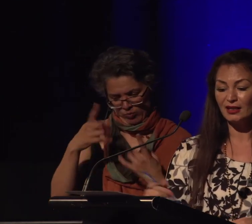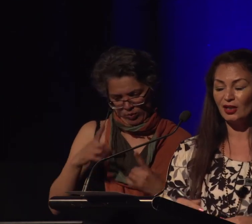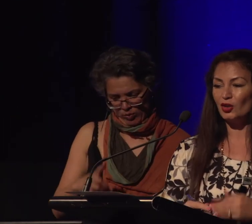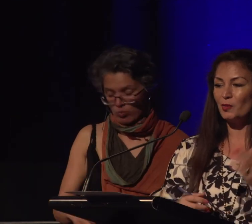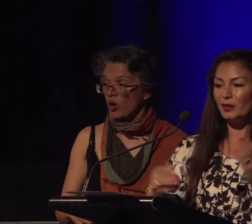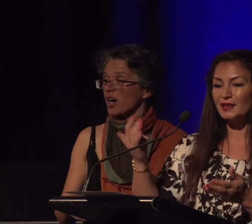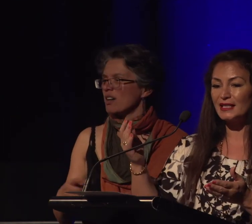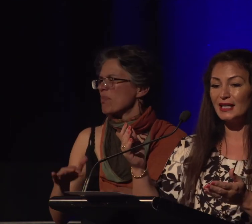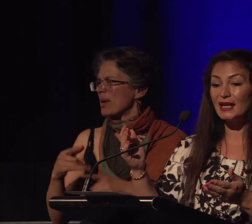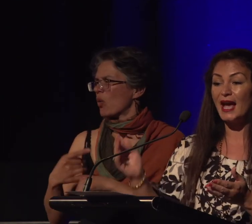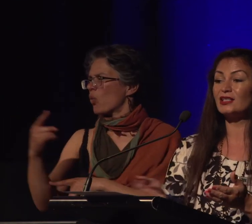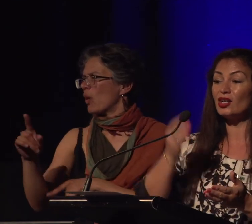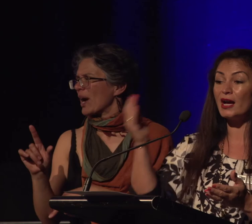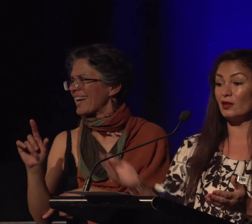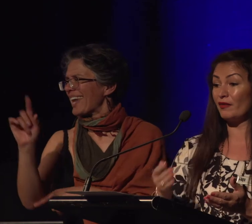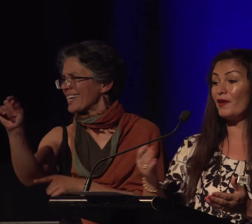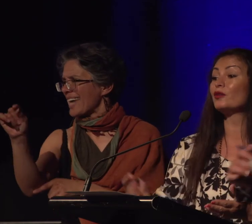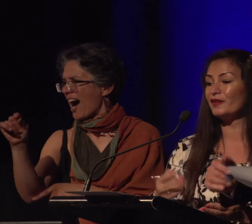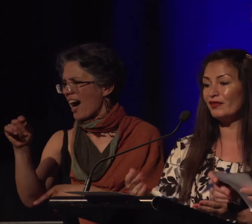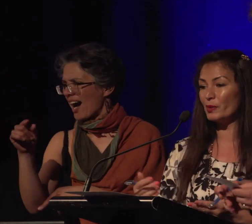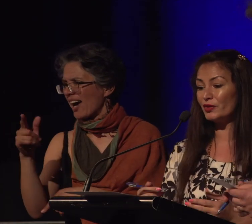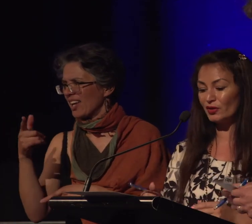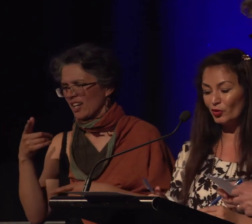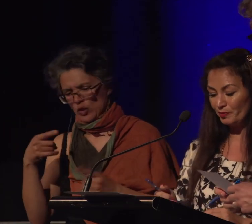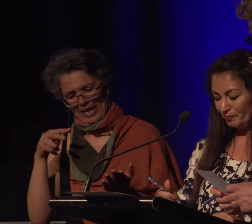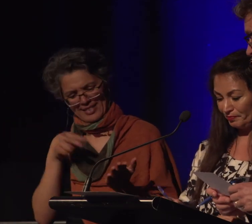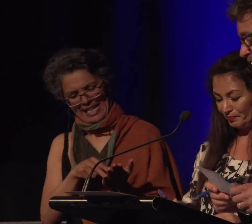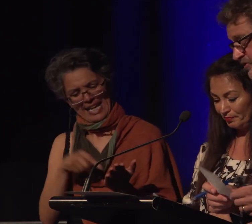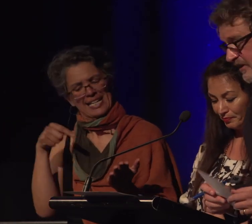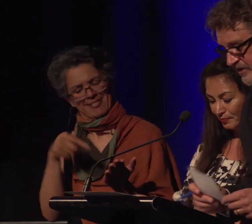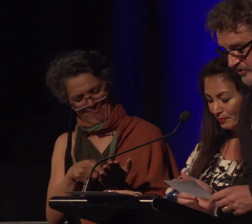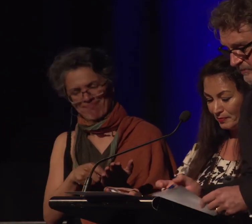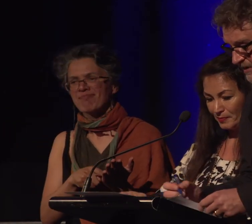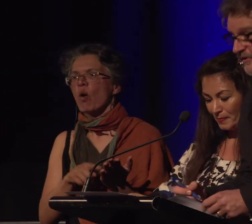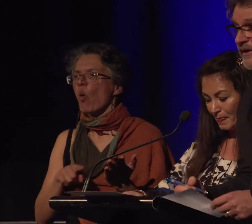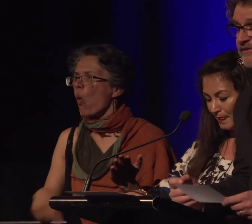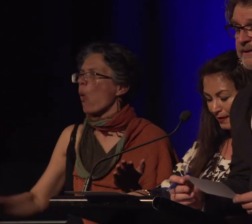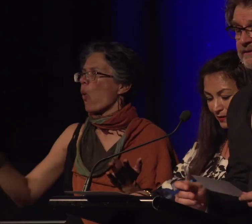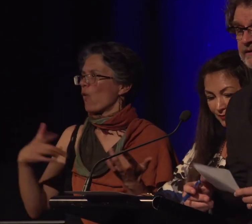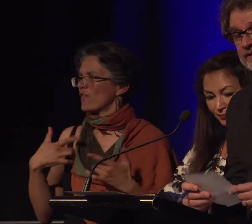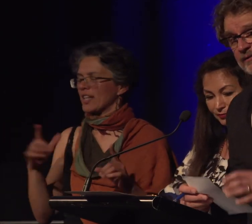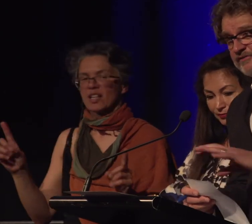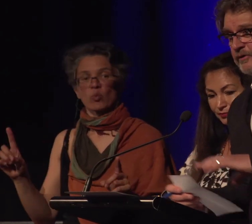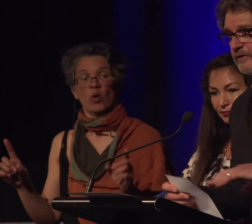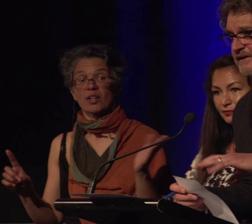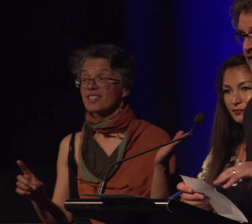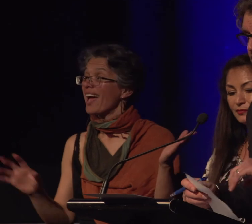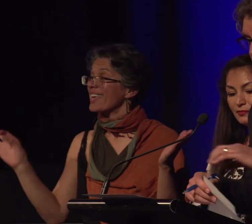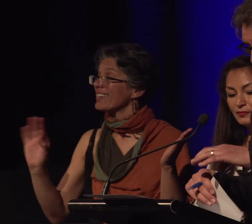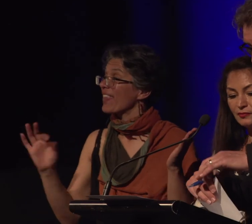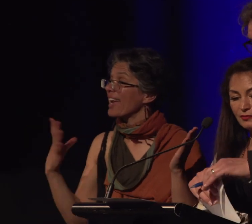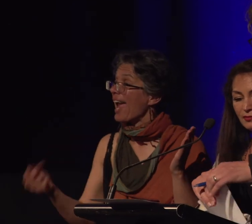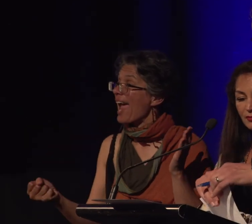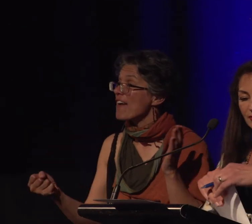week, you'll be able to see how tonight felt for everyone else in the room. I was just going to say, Charmaine, if you don't have a pen, we've put on here that